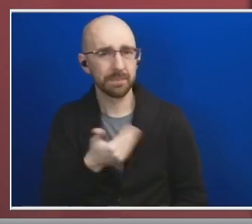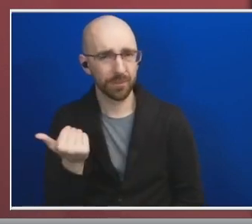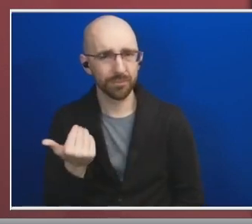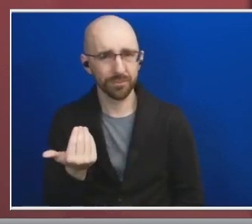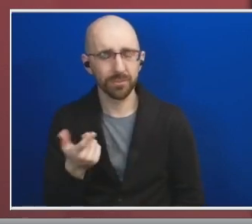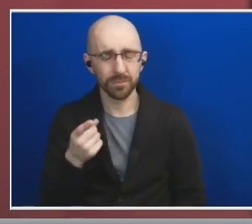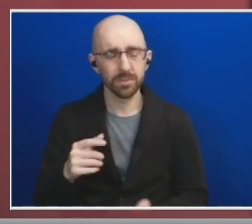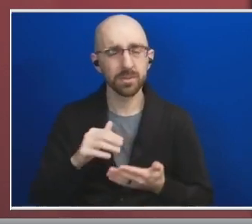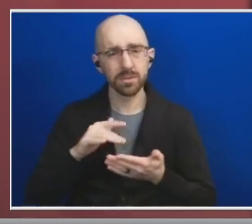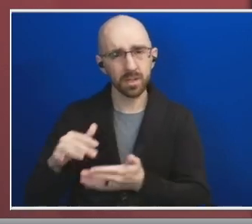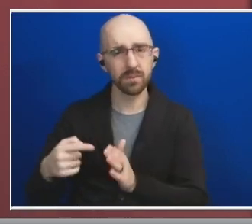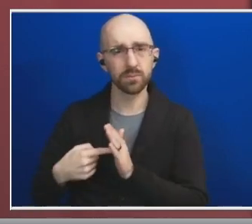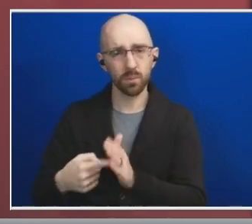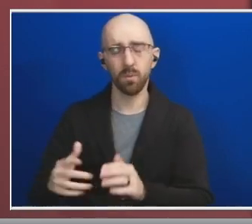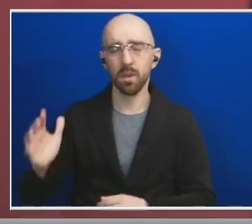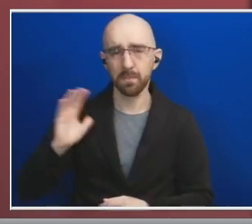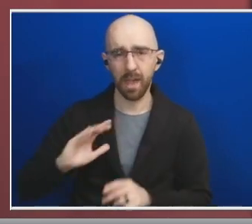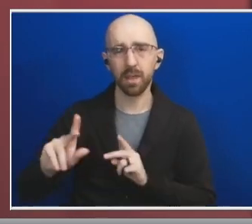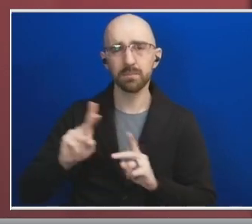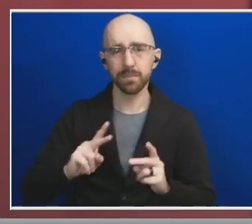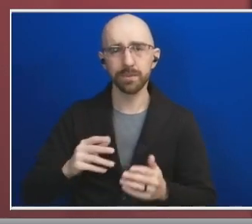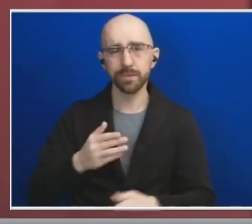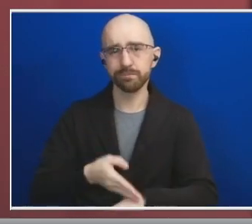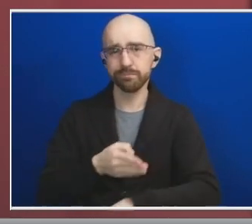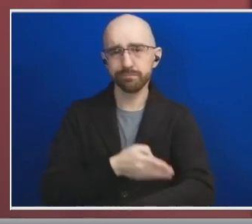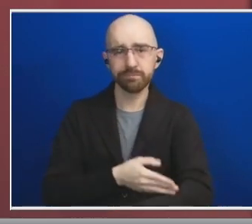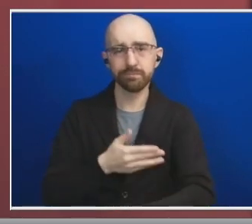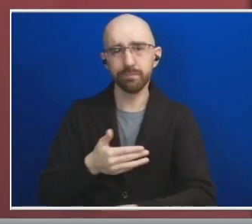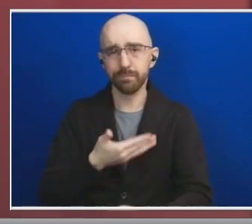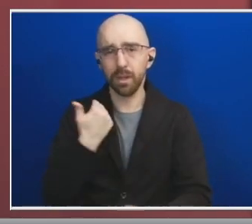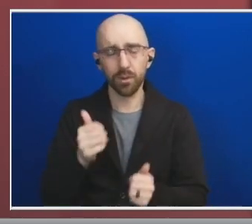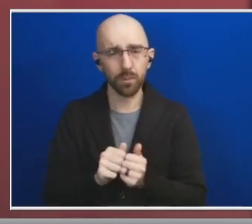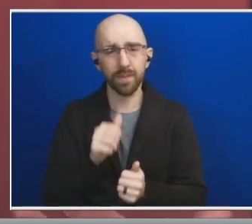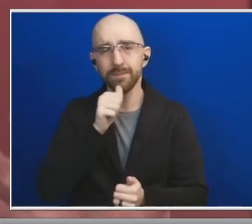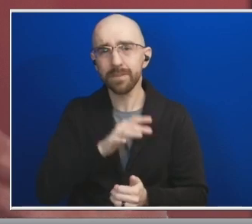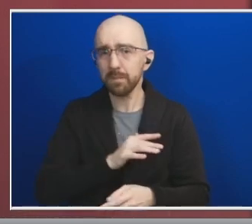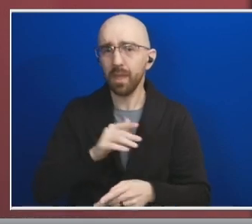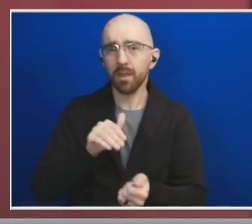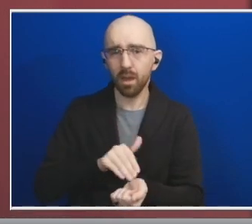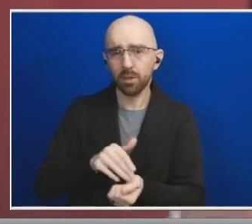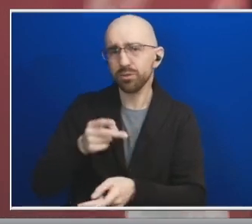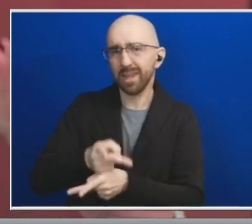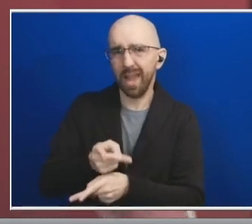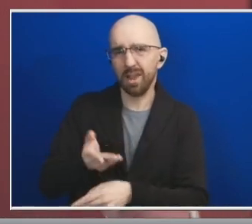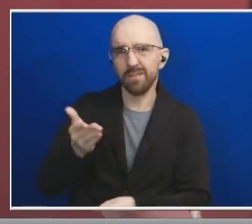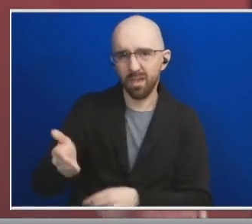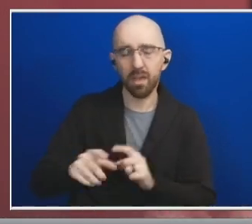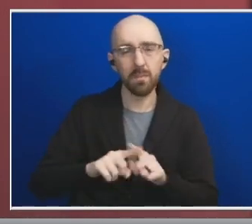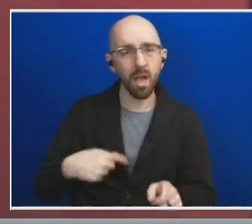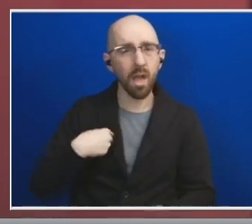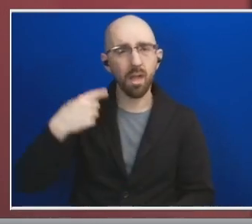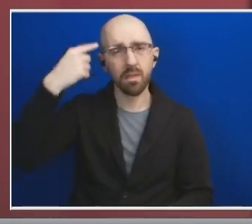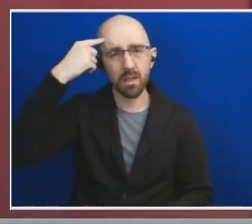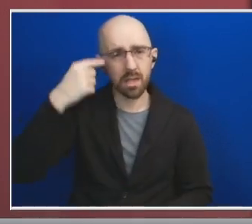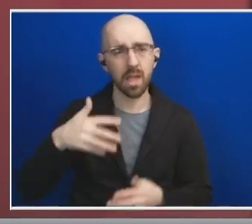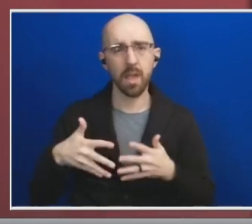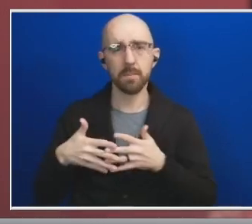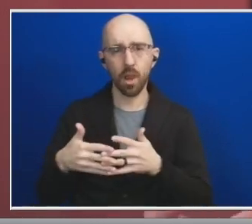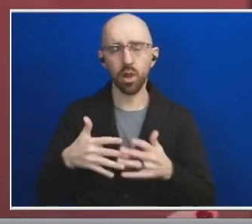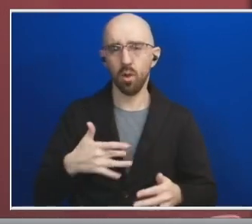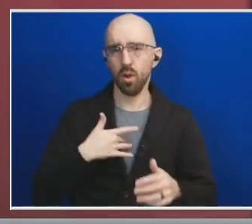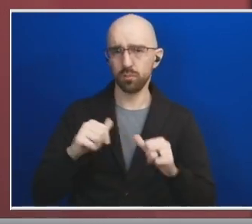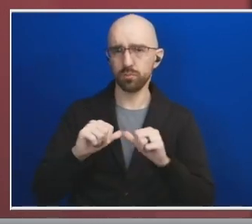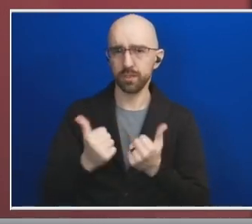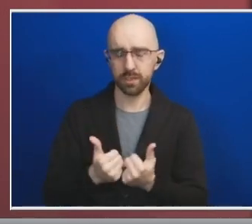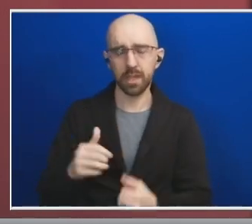past that people do better when they have female practitioners taking care of them. But I think that the American Heart Association, the ACC, is